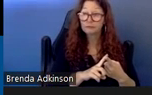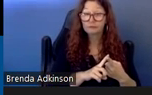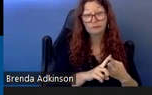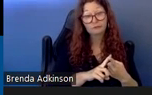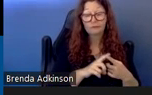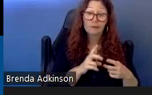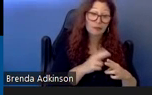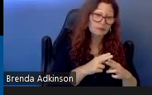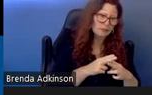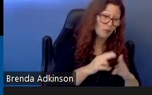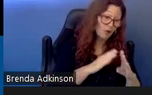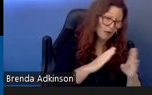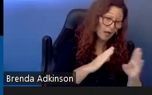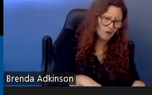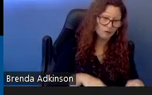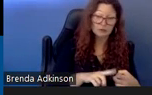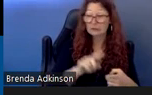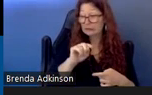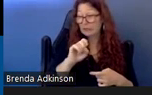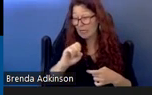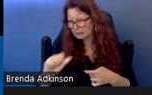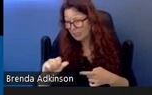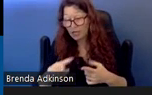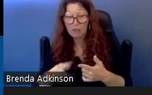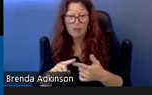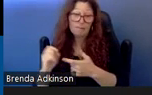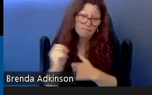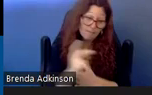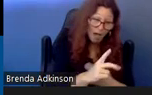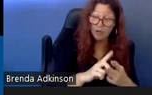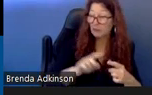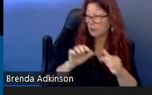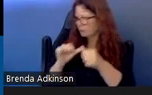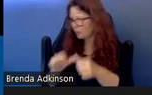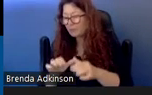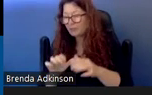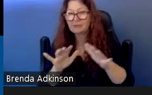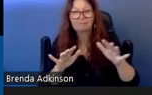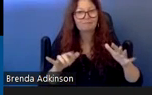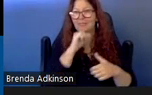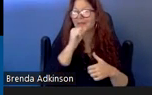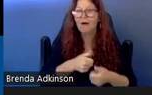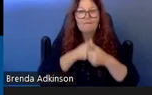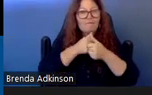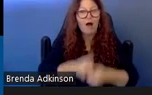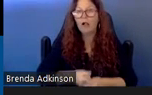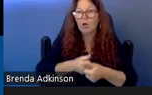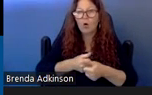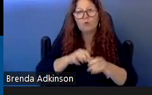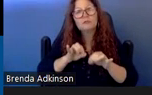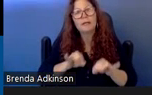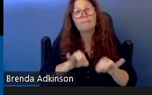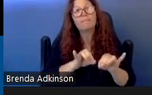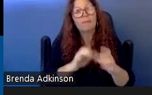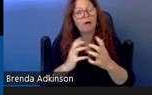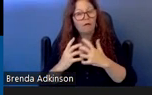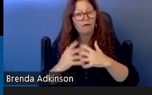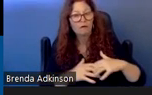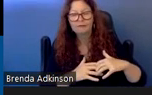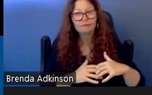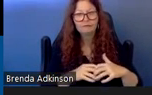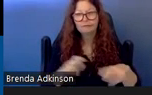temporary housing and then longer term housing and then permanent house. It's not exactly like that, but it is